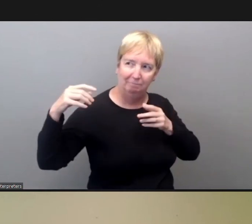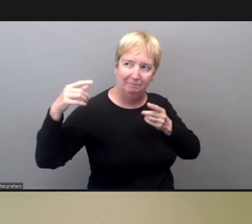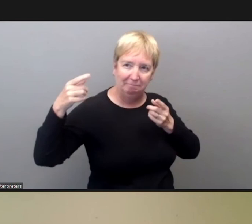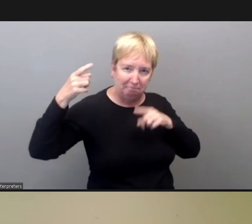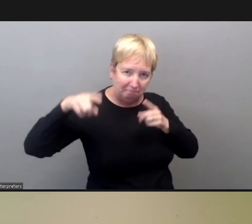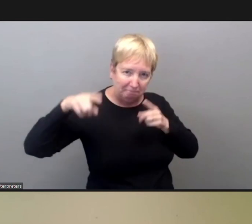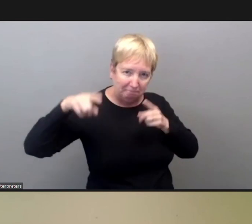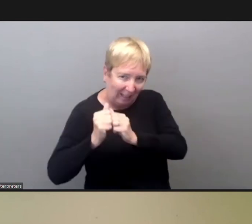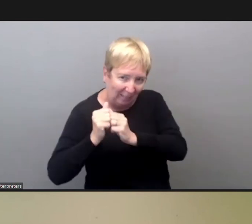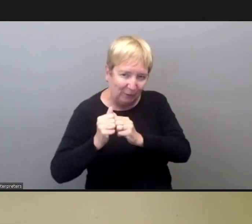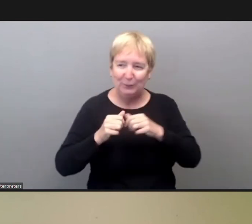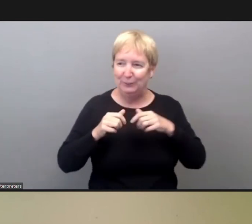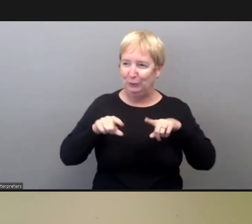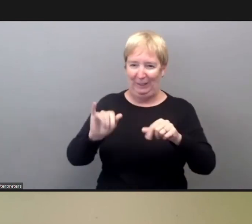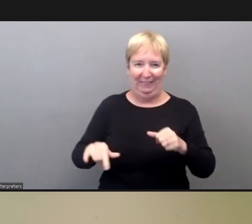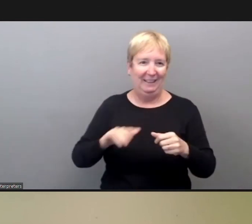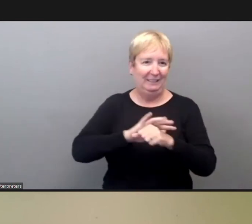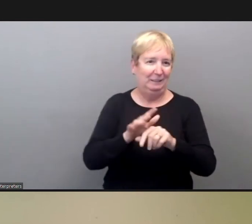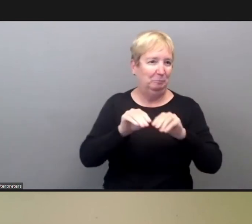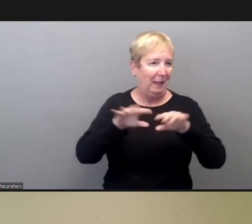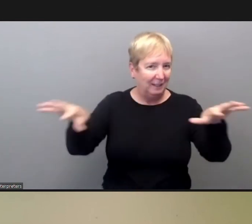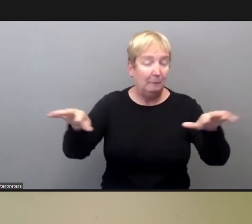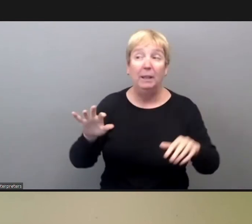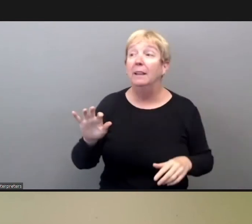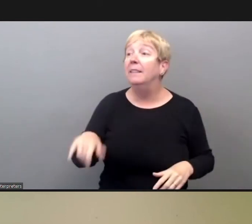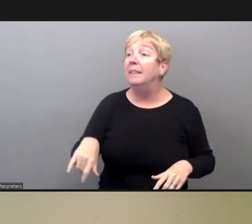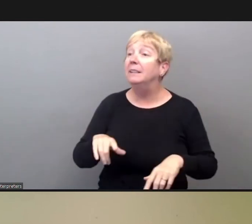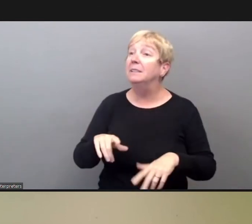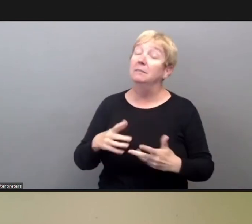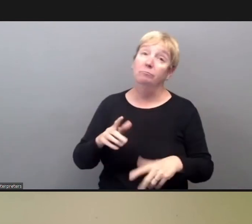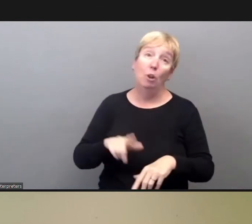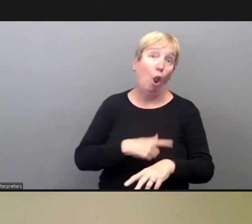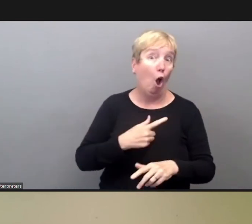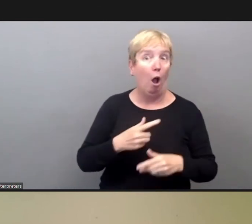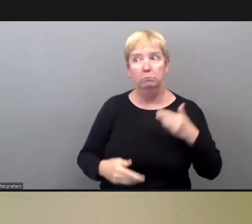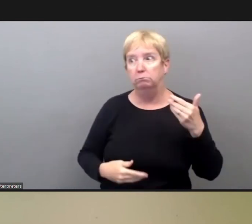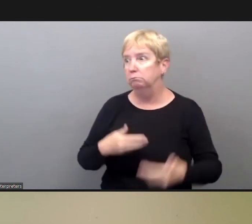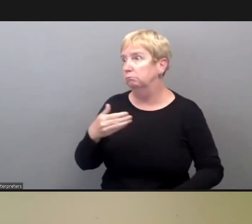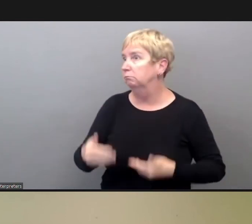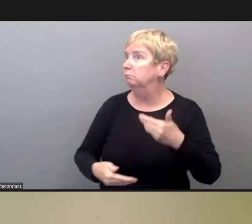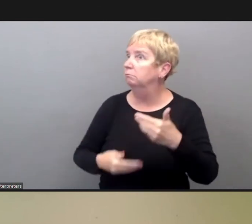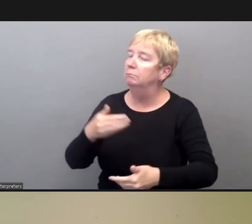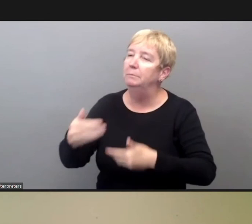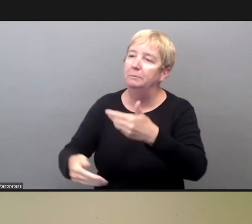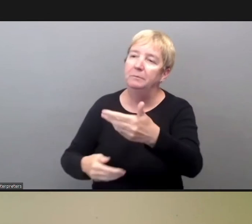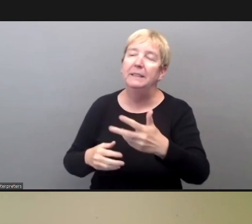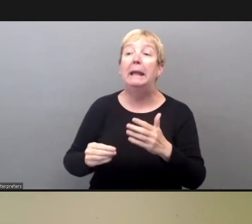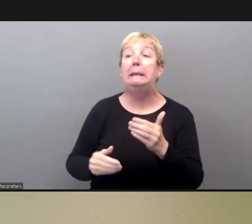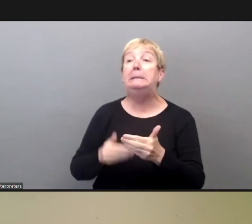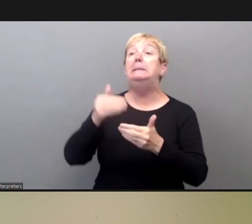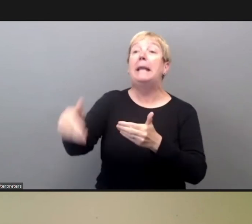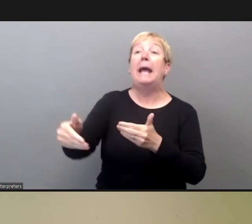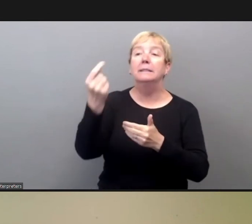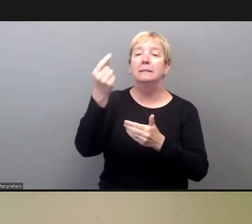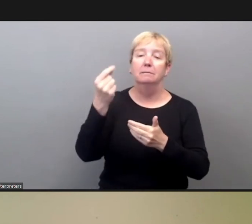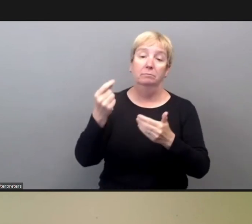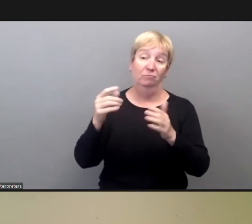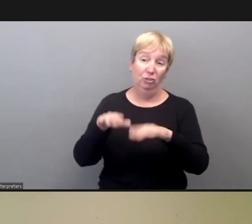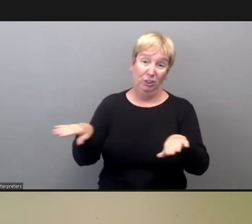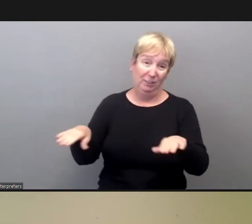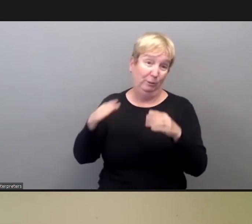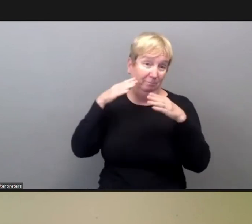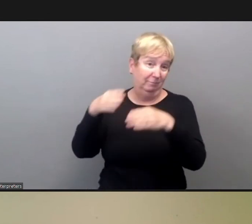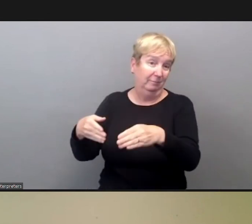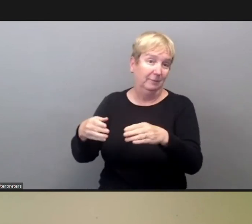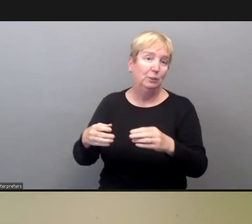I think that this is a long haul, and our next step is the kids. So just thanks for all you're doing to kind